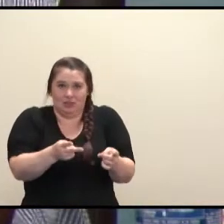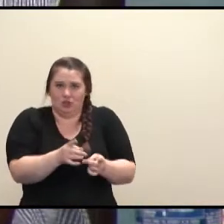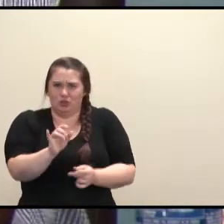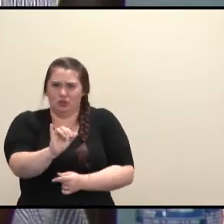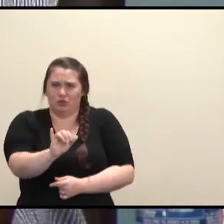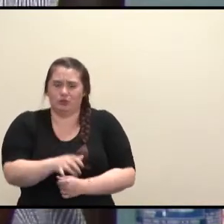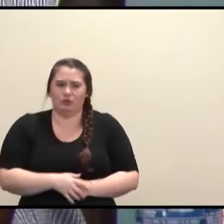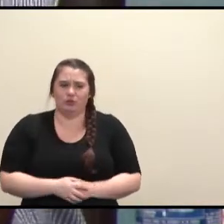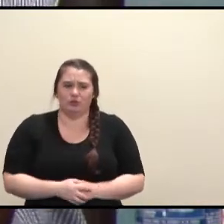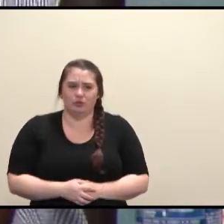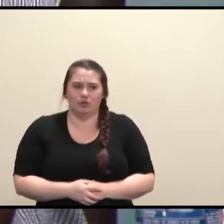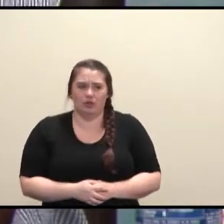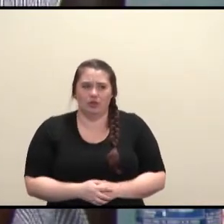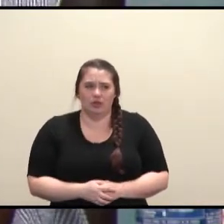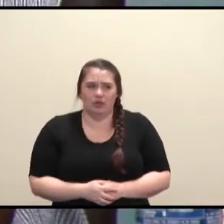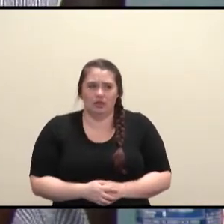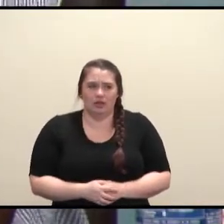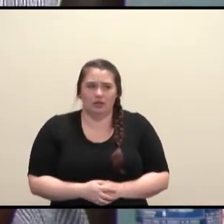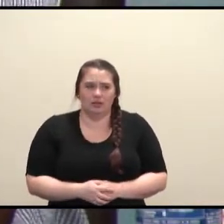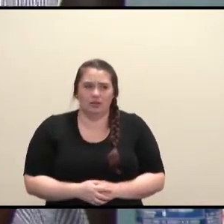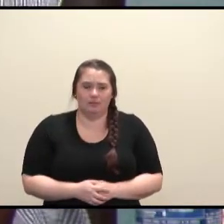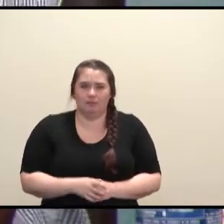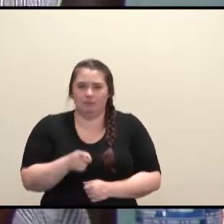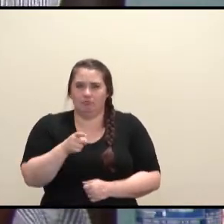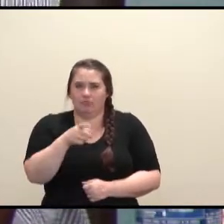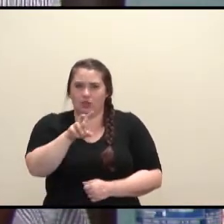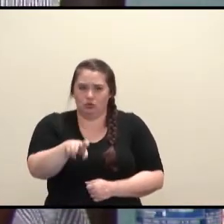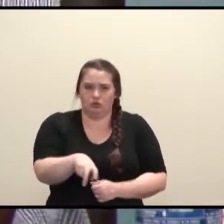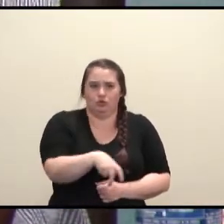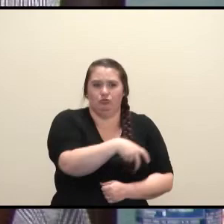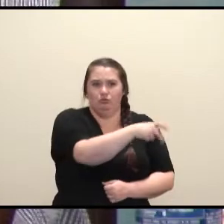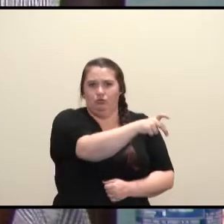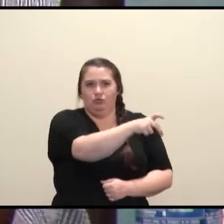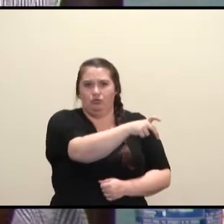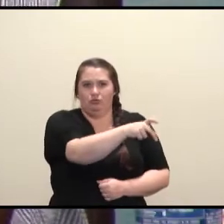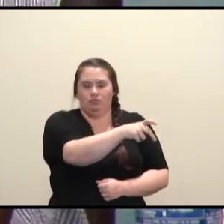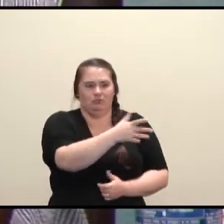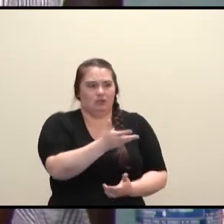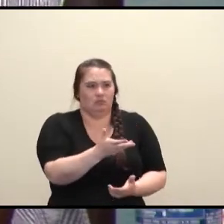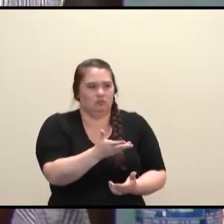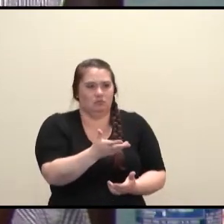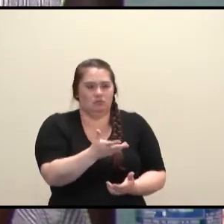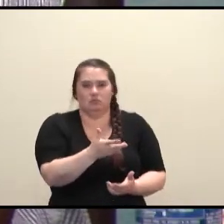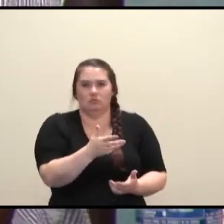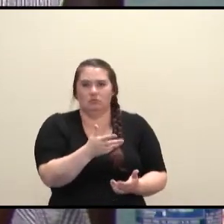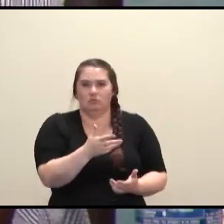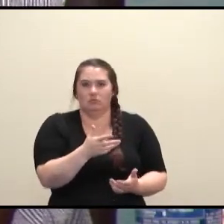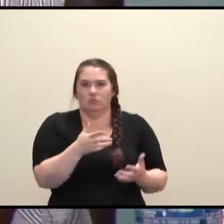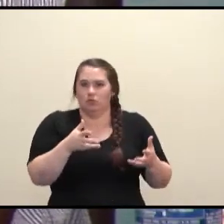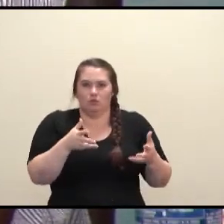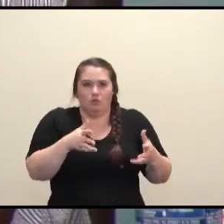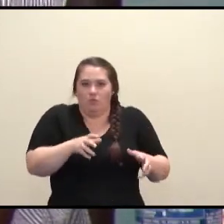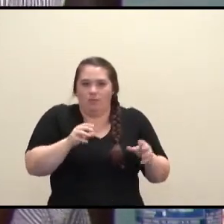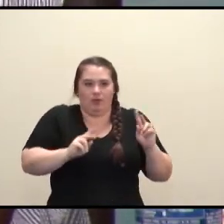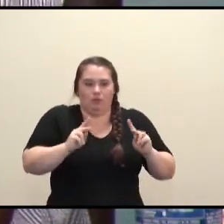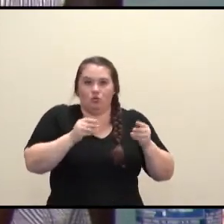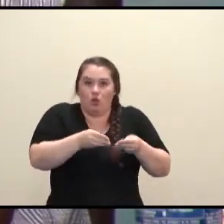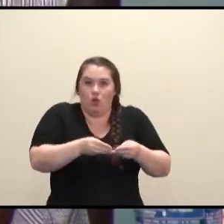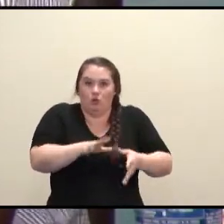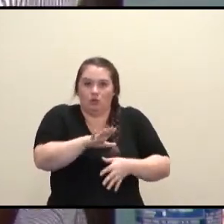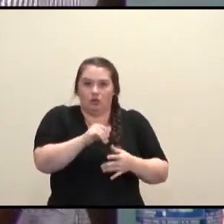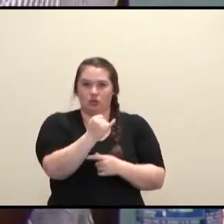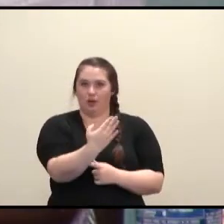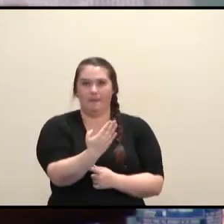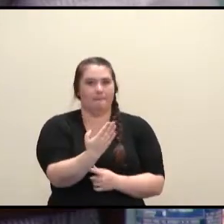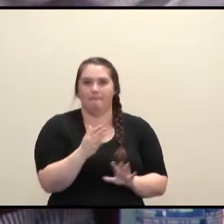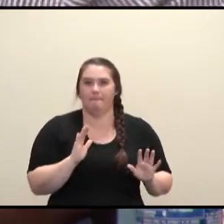just be transferred to another role. Right, be absorbed. But these people will not lose their jobs. Correct. Happy to hear about that.